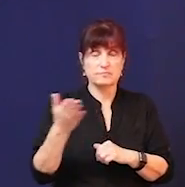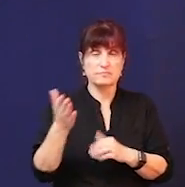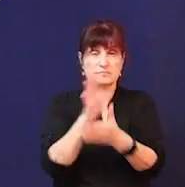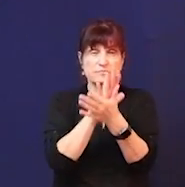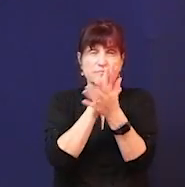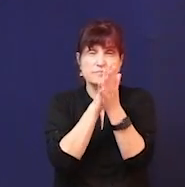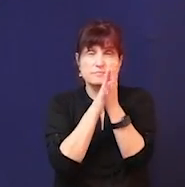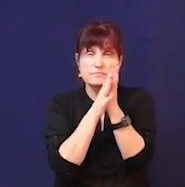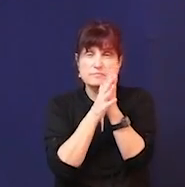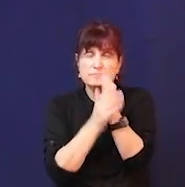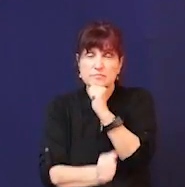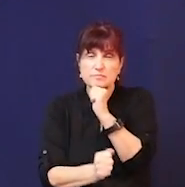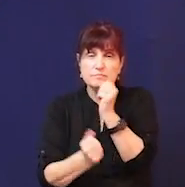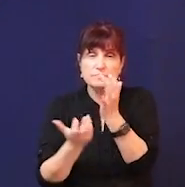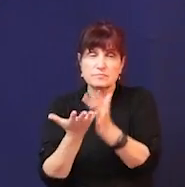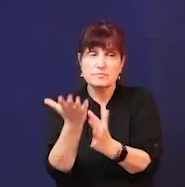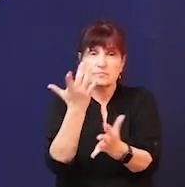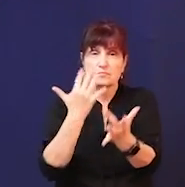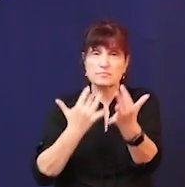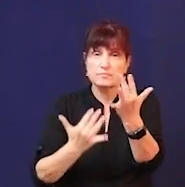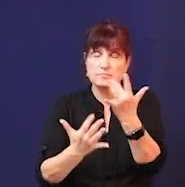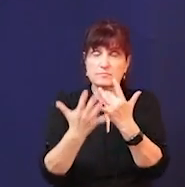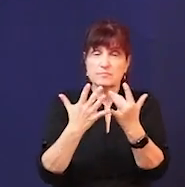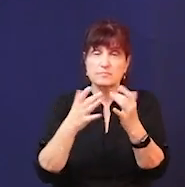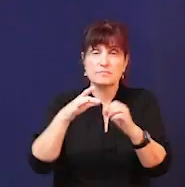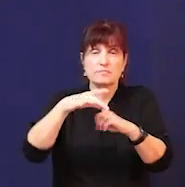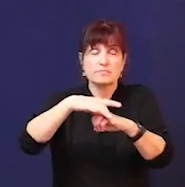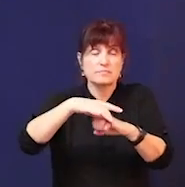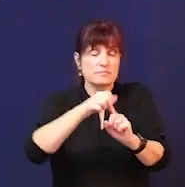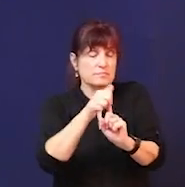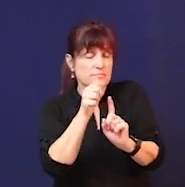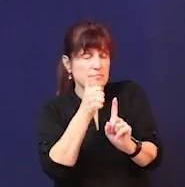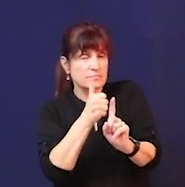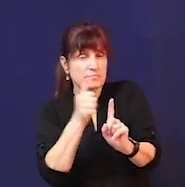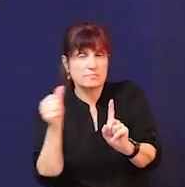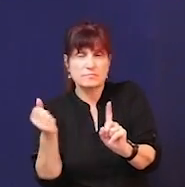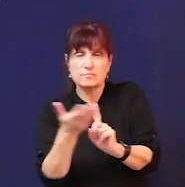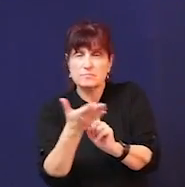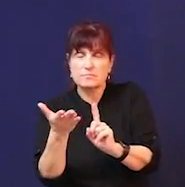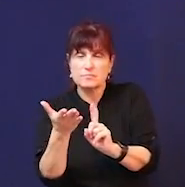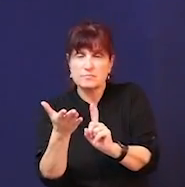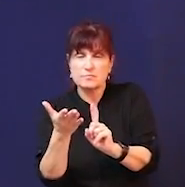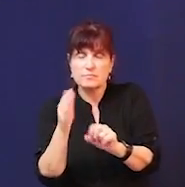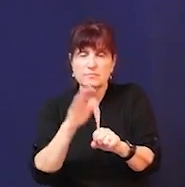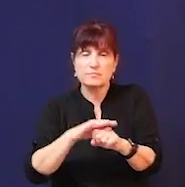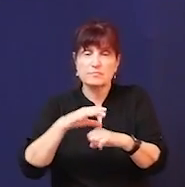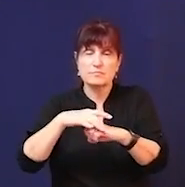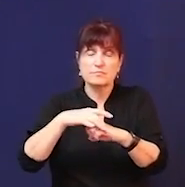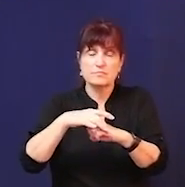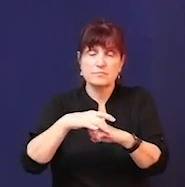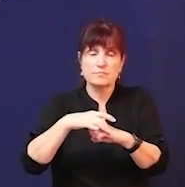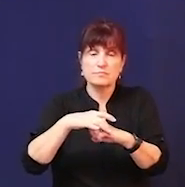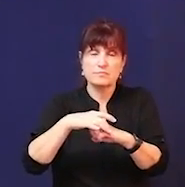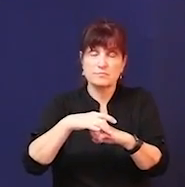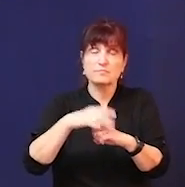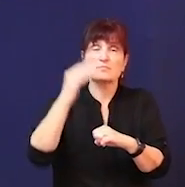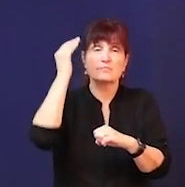dissolved by fire, and the earth and everything done on it will be found out.